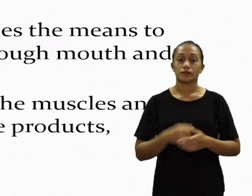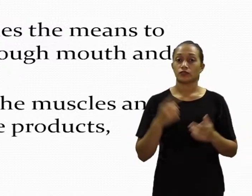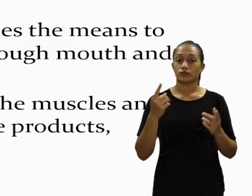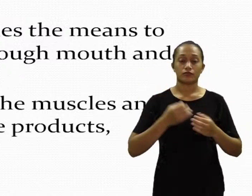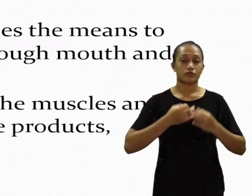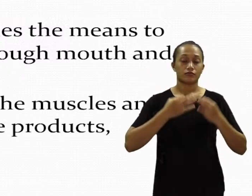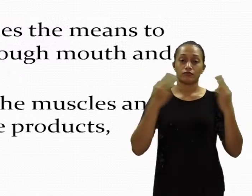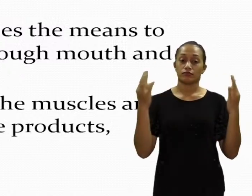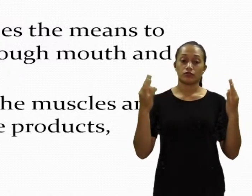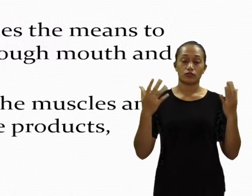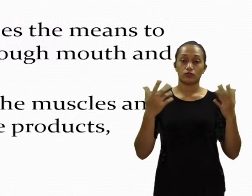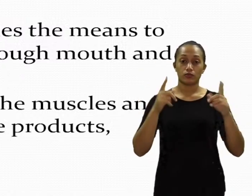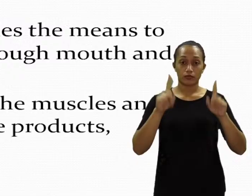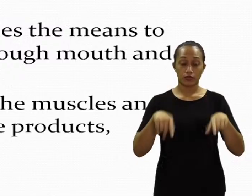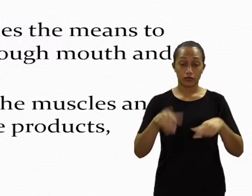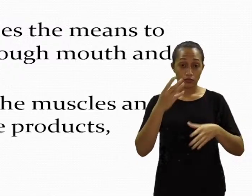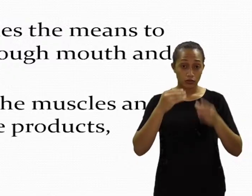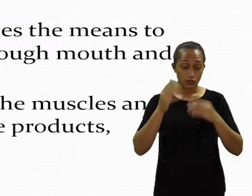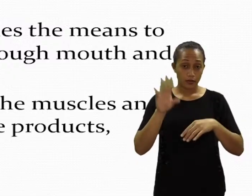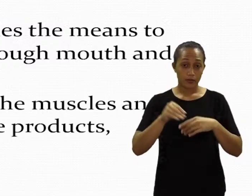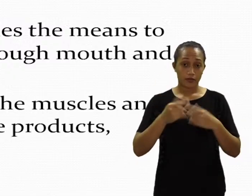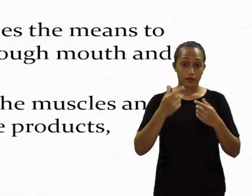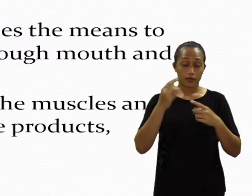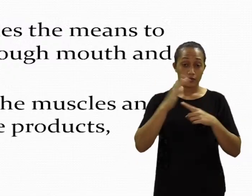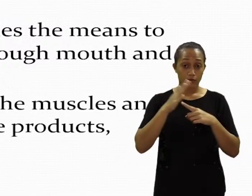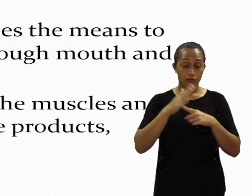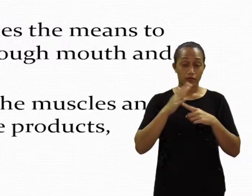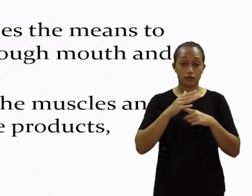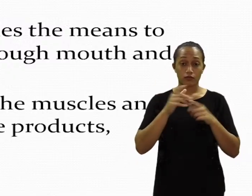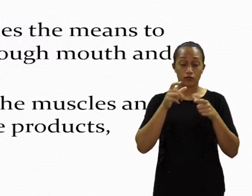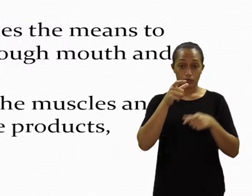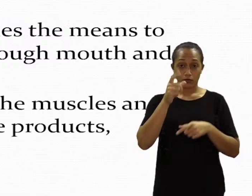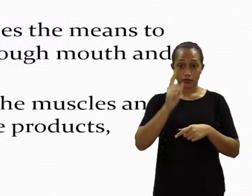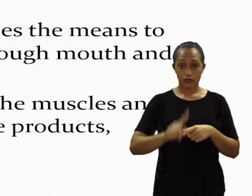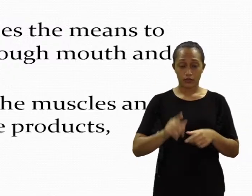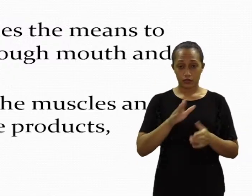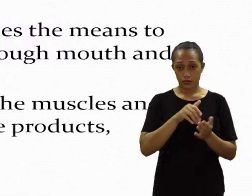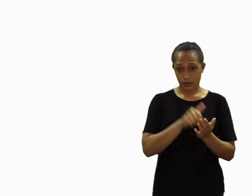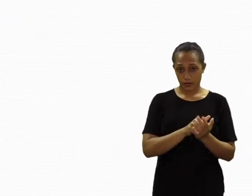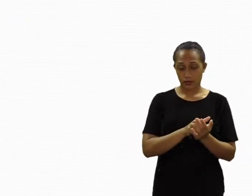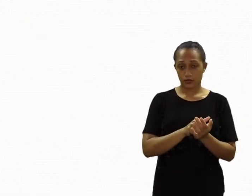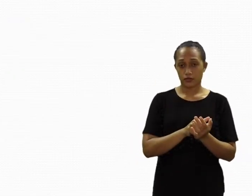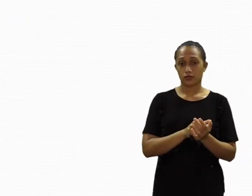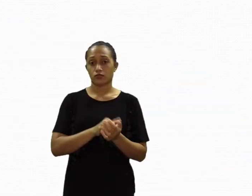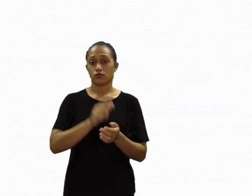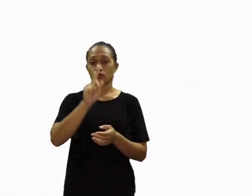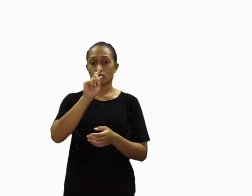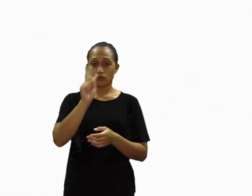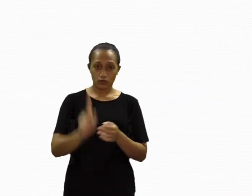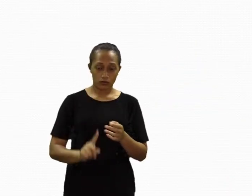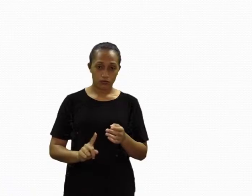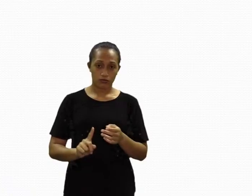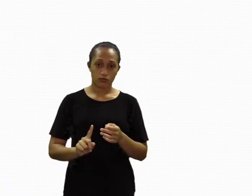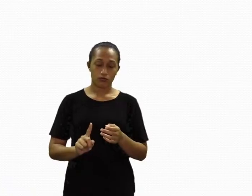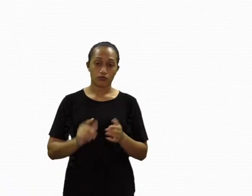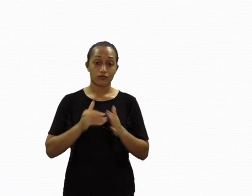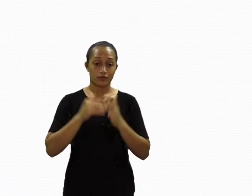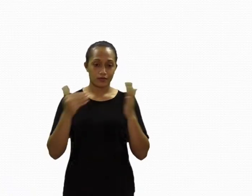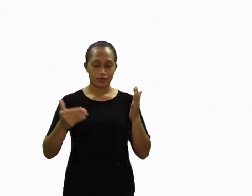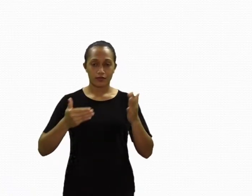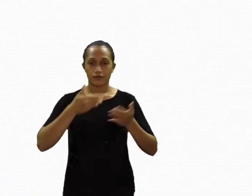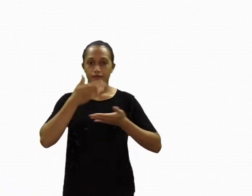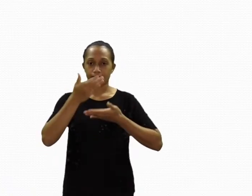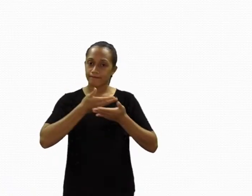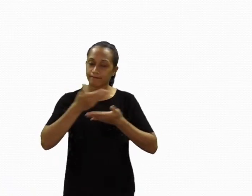is no doubt that you are going to begin to learn about the keywords of today's lesson. Now, let's discuss the